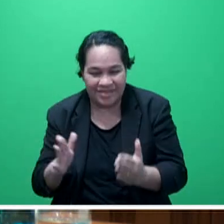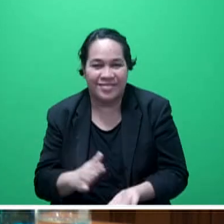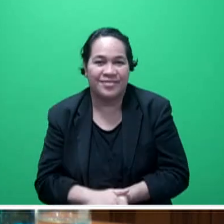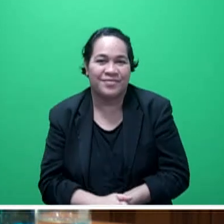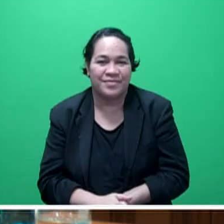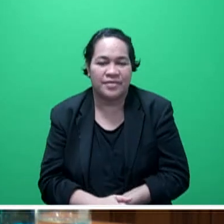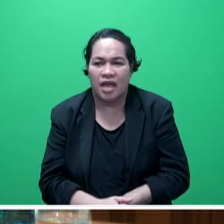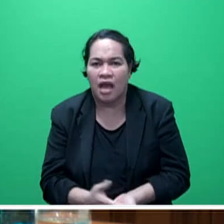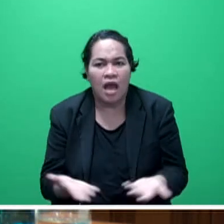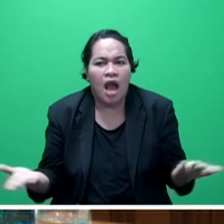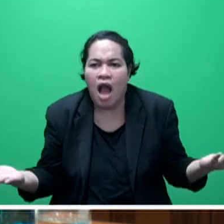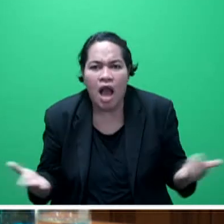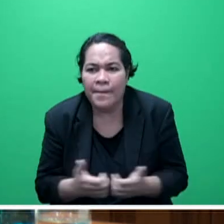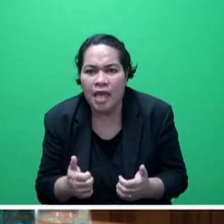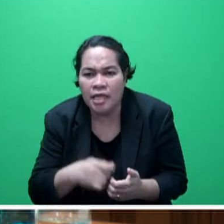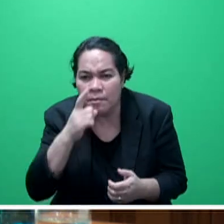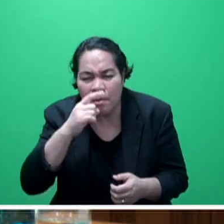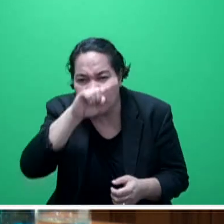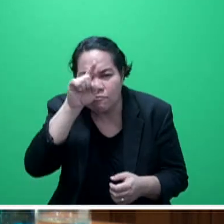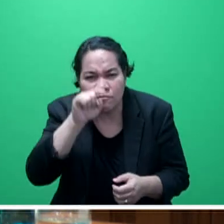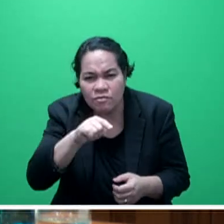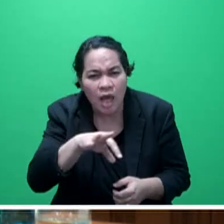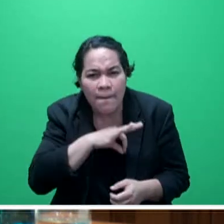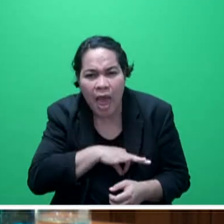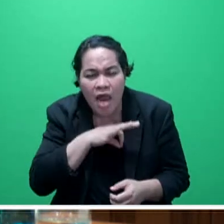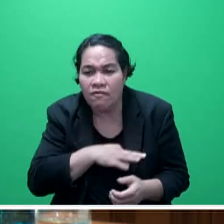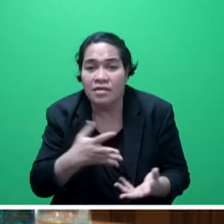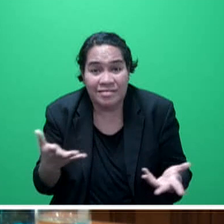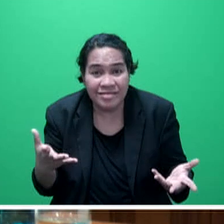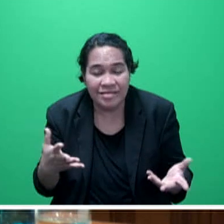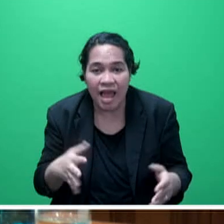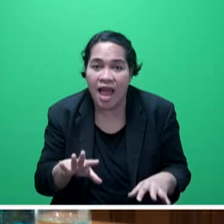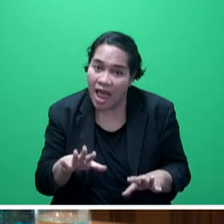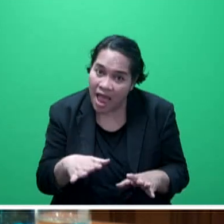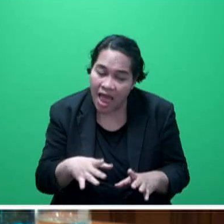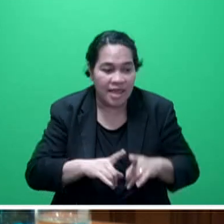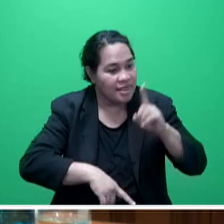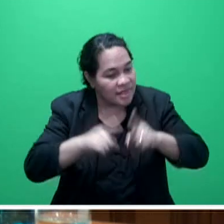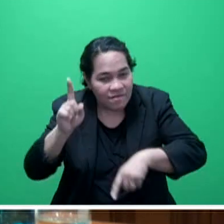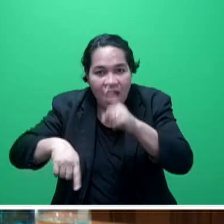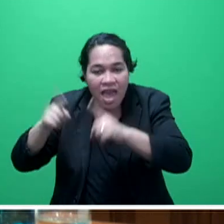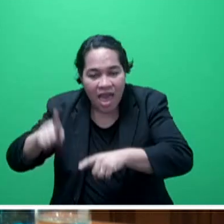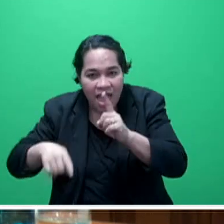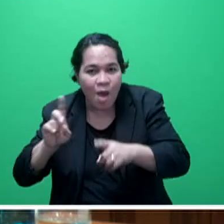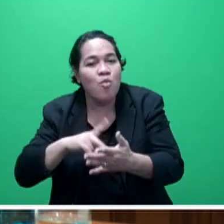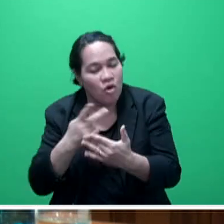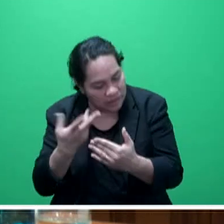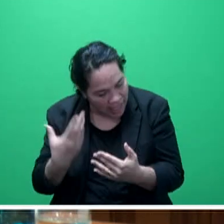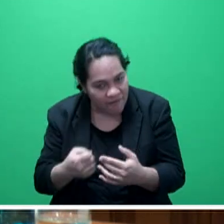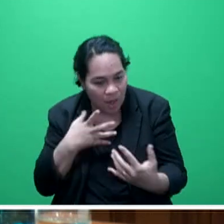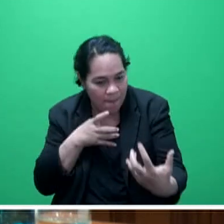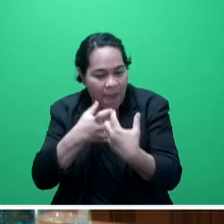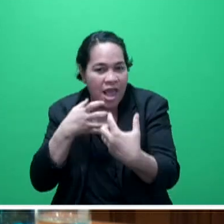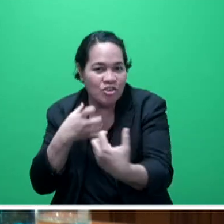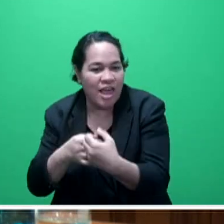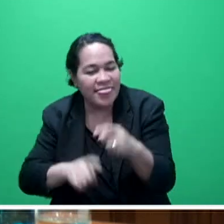How many people will benefit? That's the question he asked. Mr. Speaker, sir, there are various programs for different needs. And this